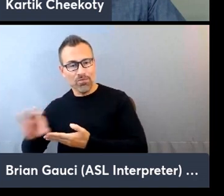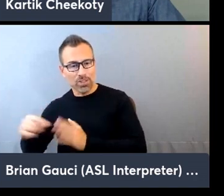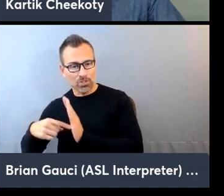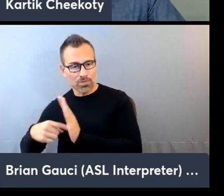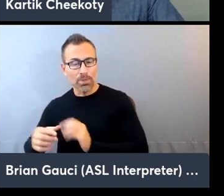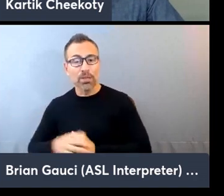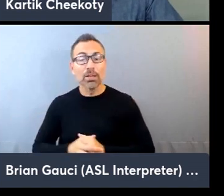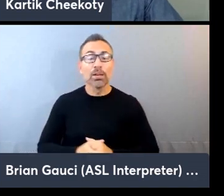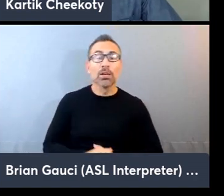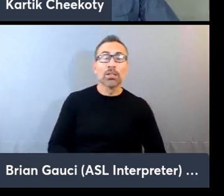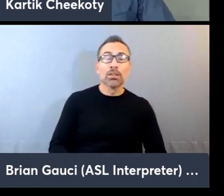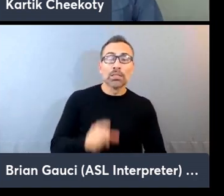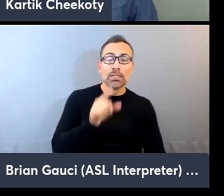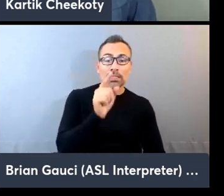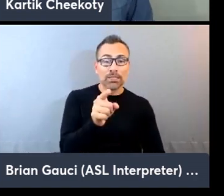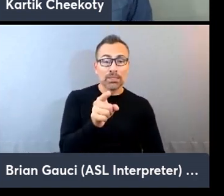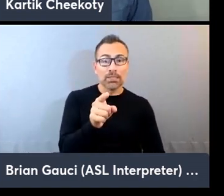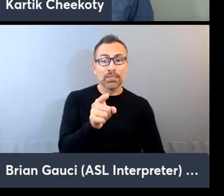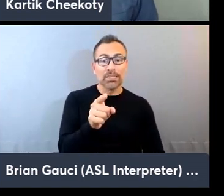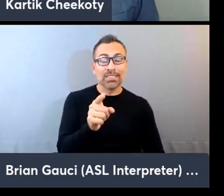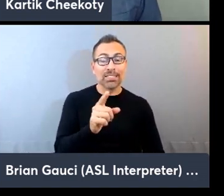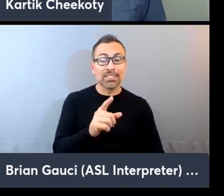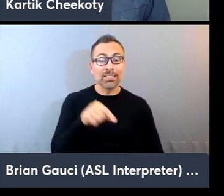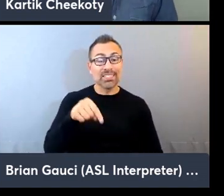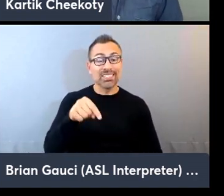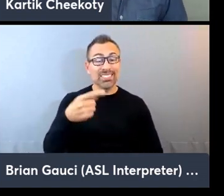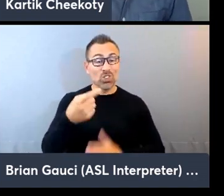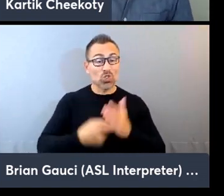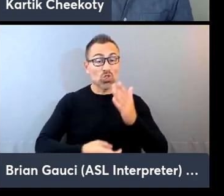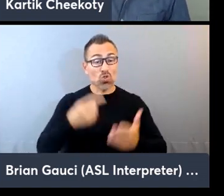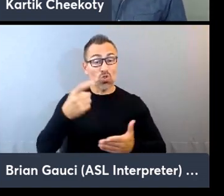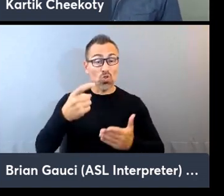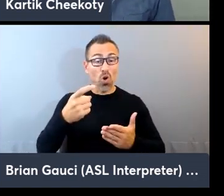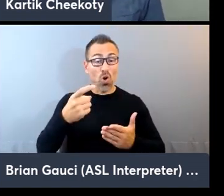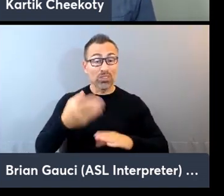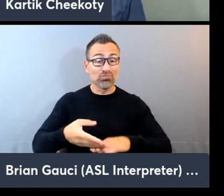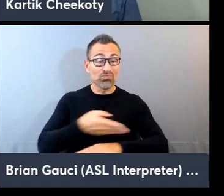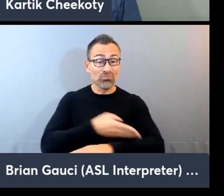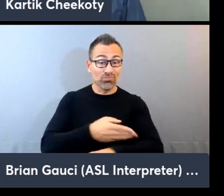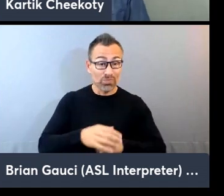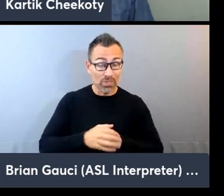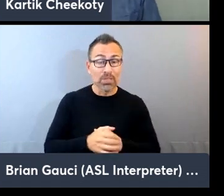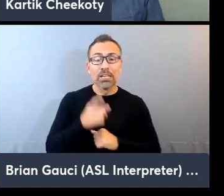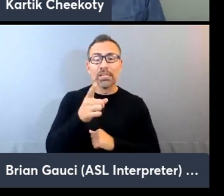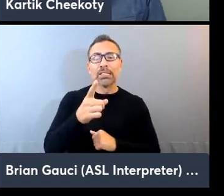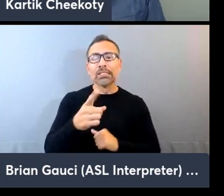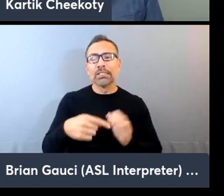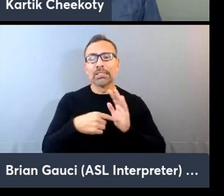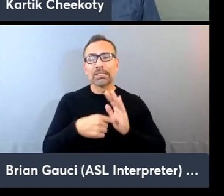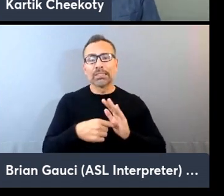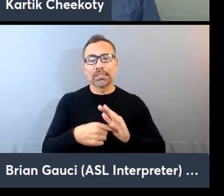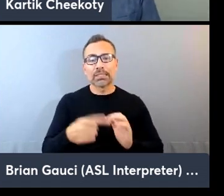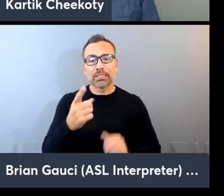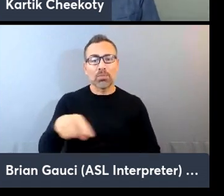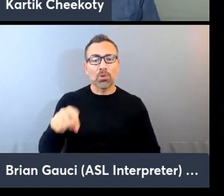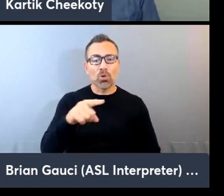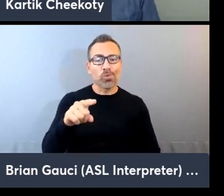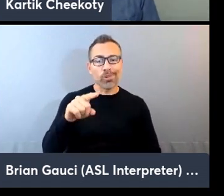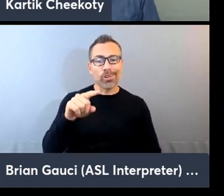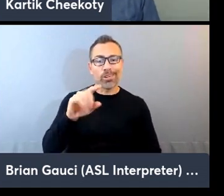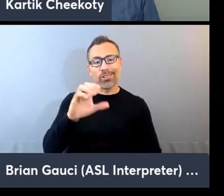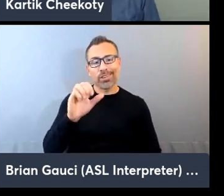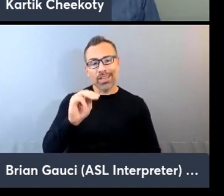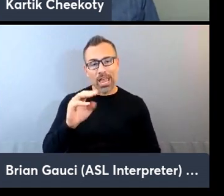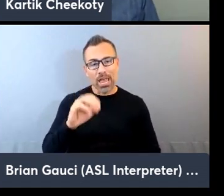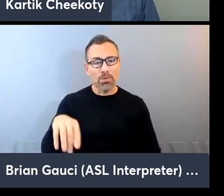So cost optimization. So this is an example where your TAM or an SA actually recommended a cost